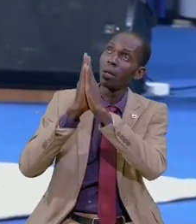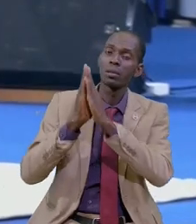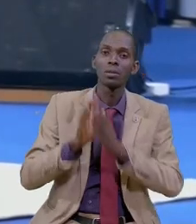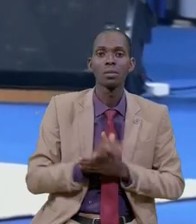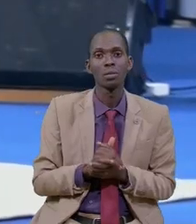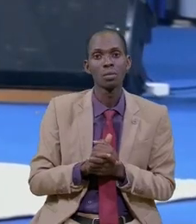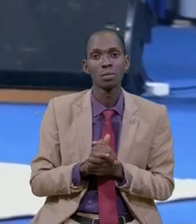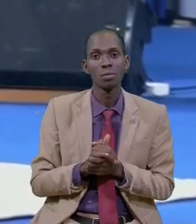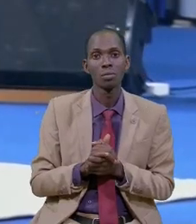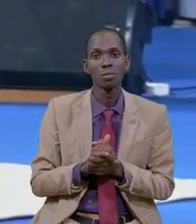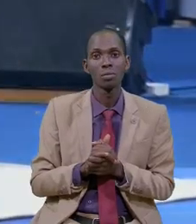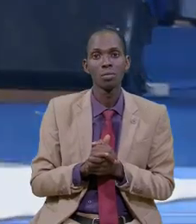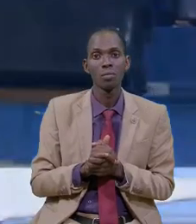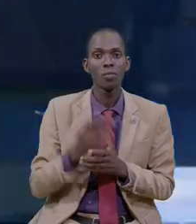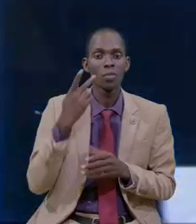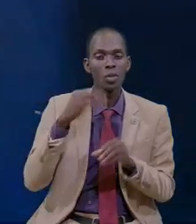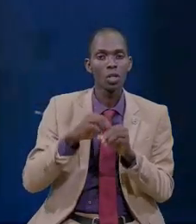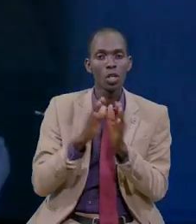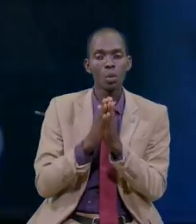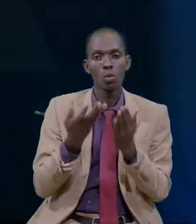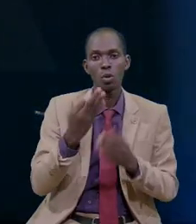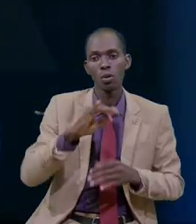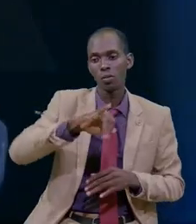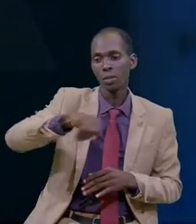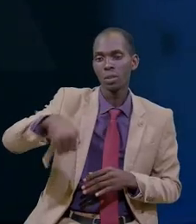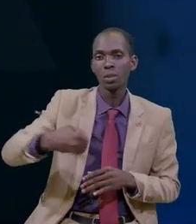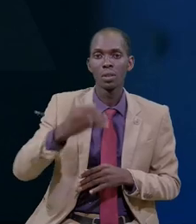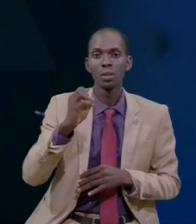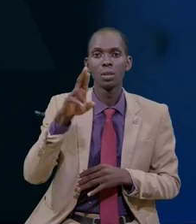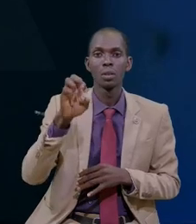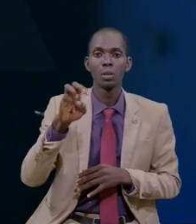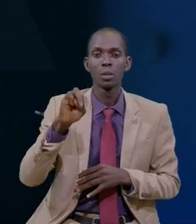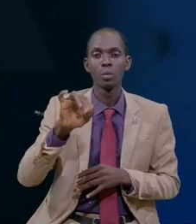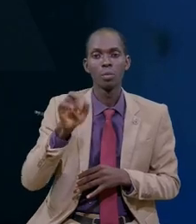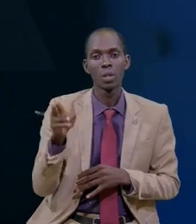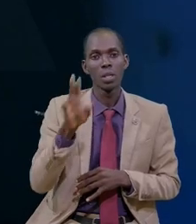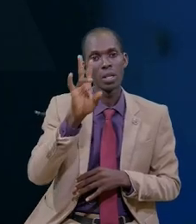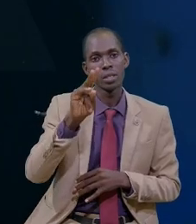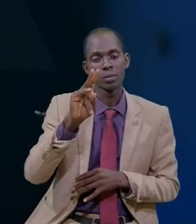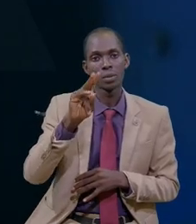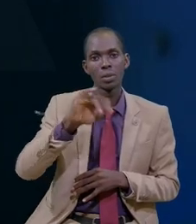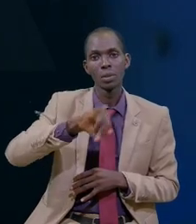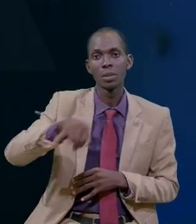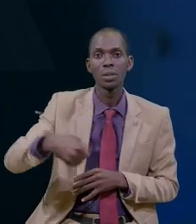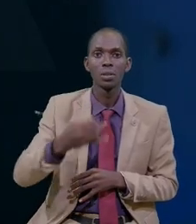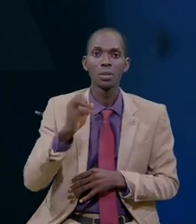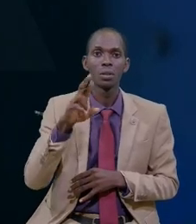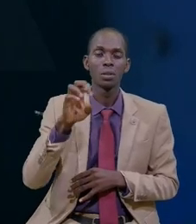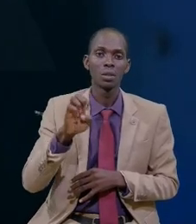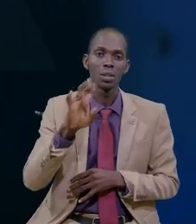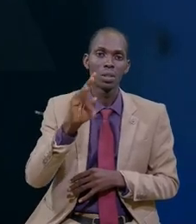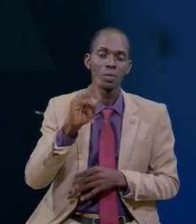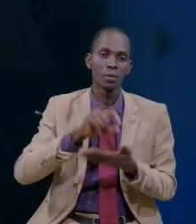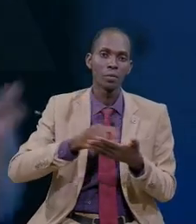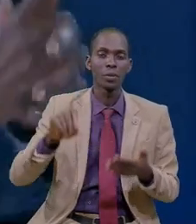Non, tu dois demander. Jeremiah again, chapter 17. Voyons Jérémie encore chapitre 17. In verse